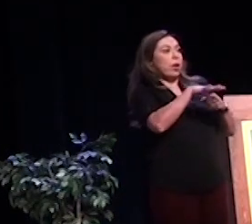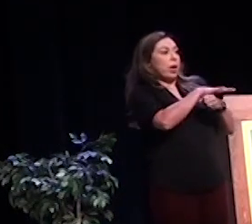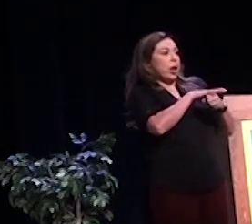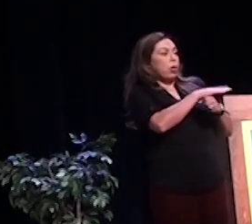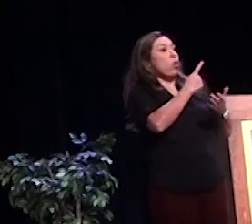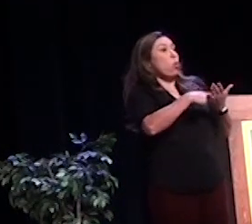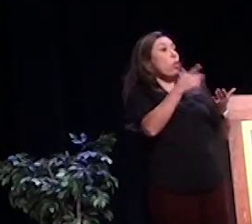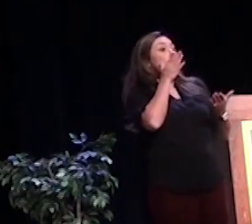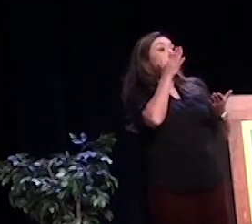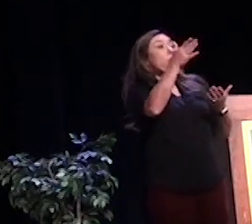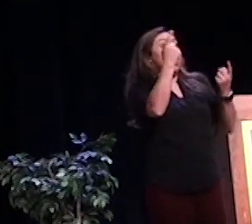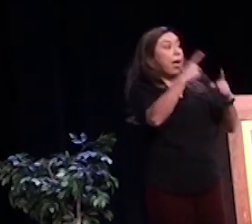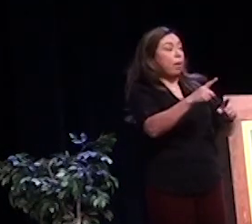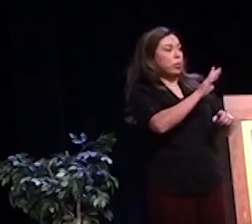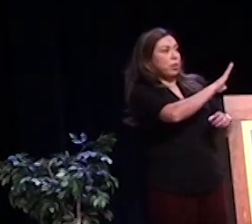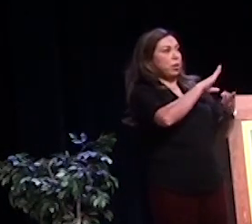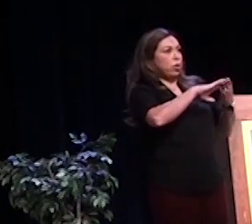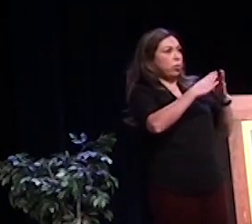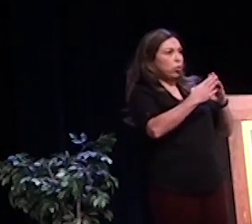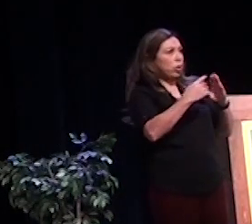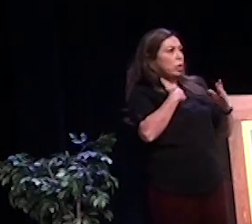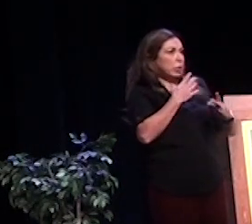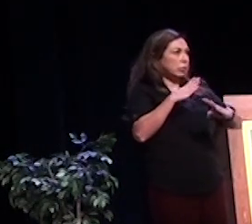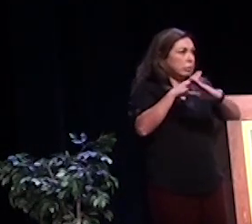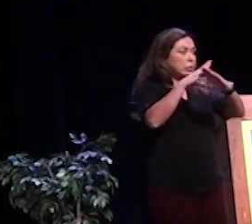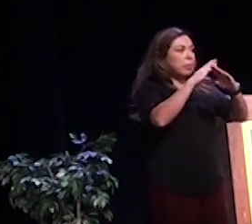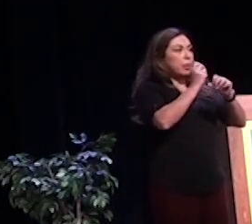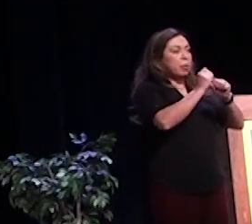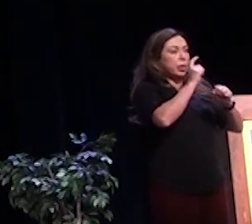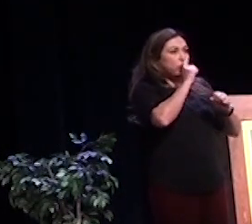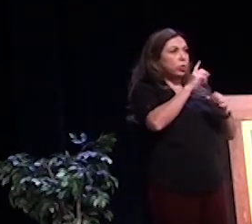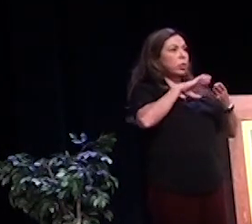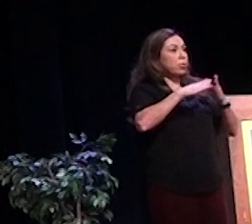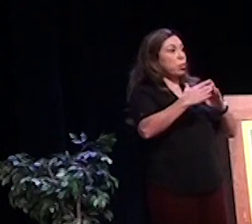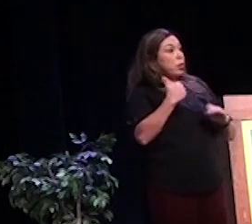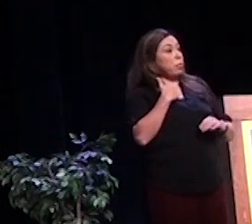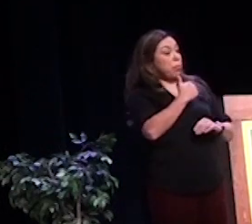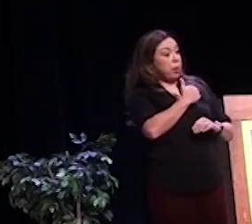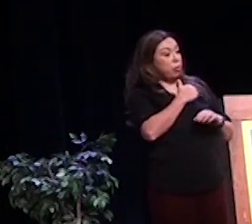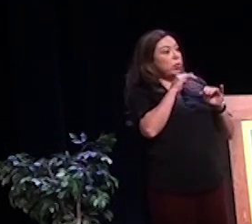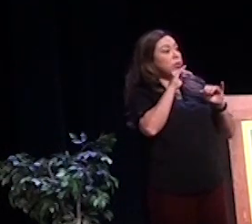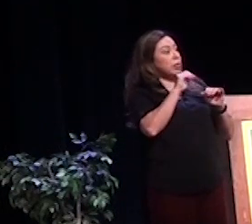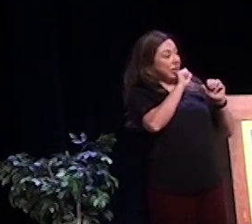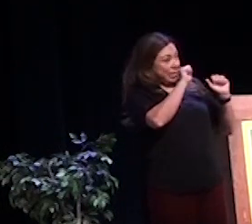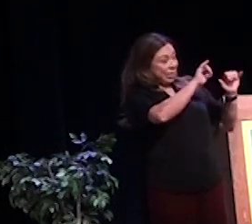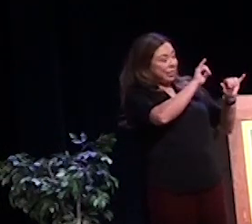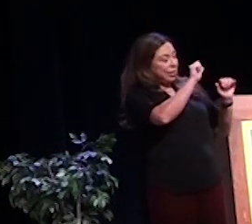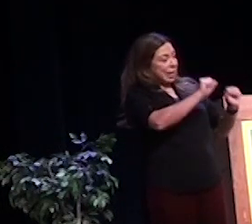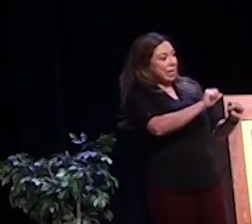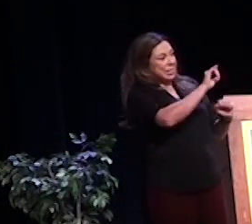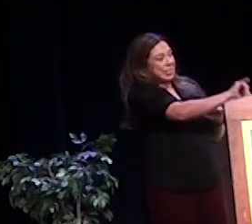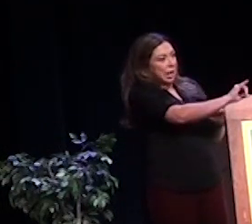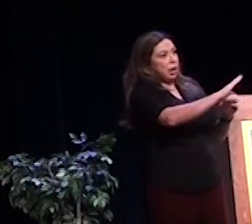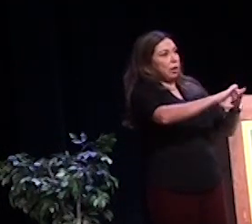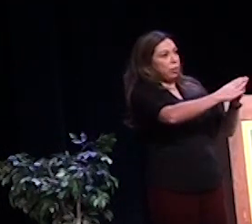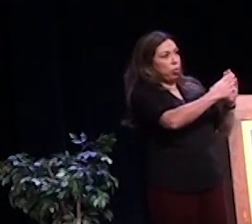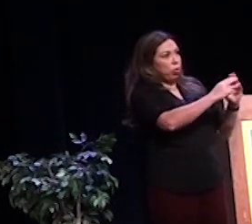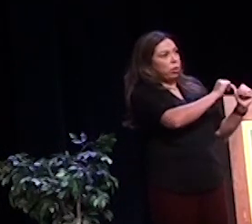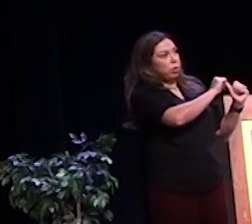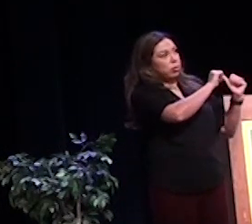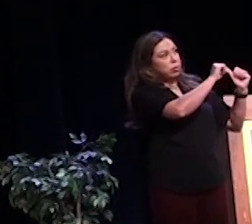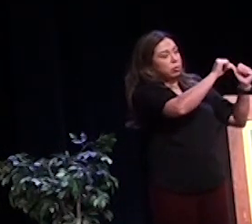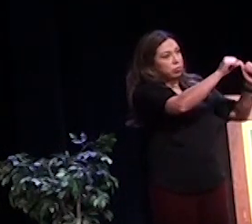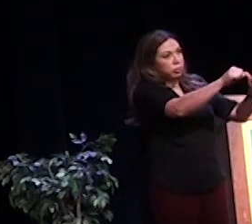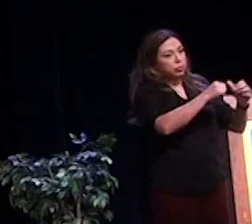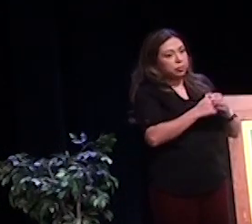what's going to happen to the community, and making sure that the community members are able to stay in the communities that they grew up in, and creating that generational